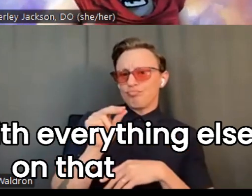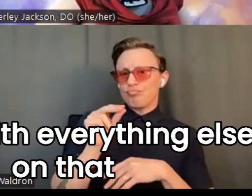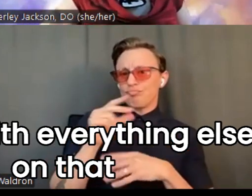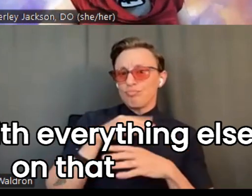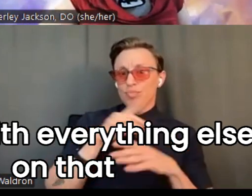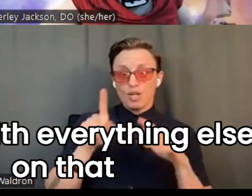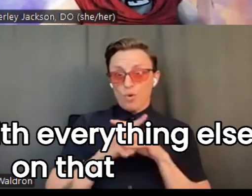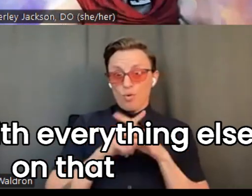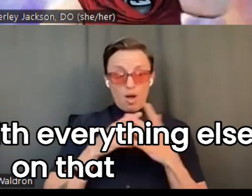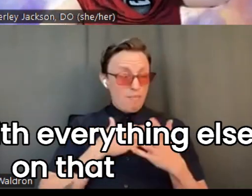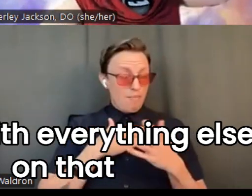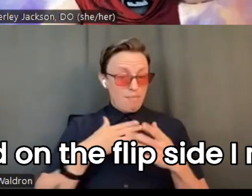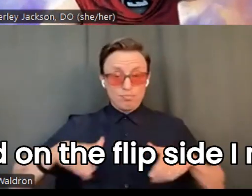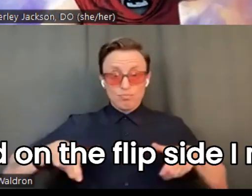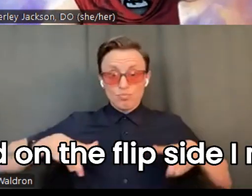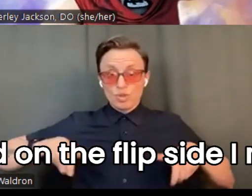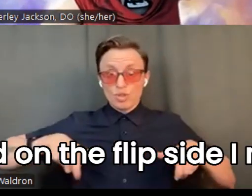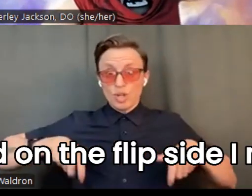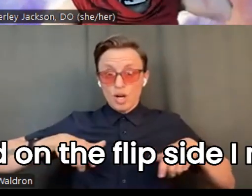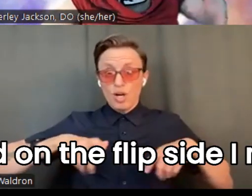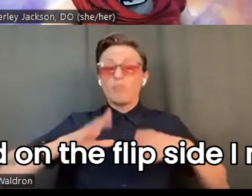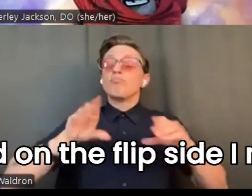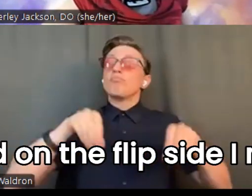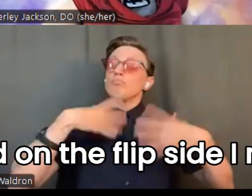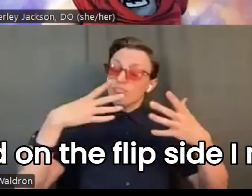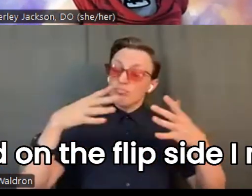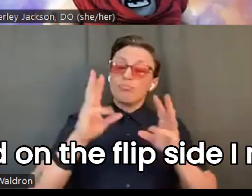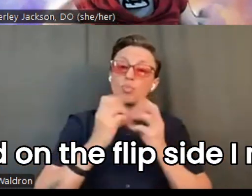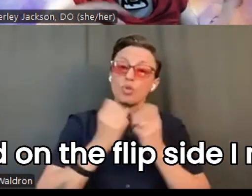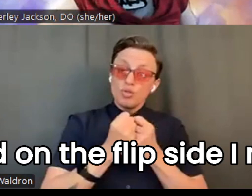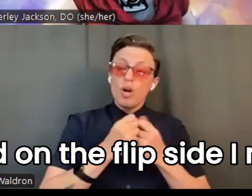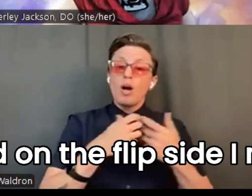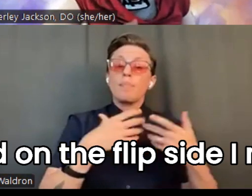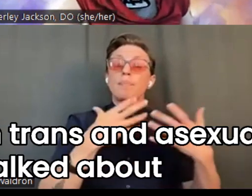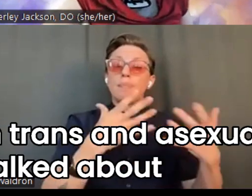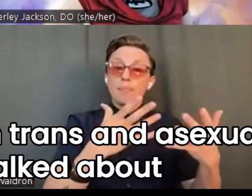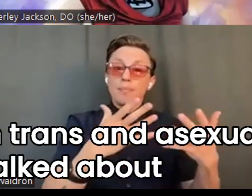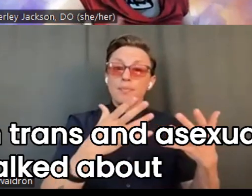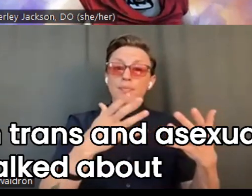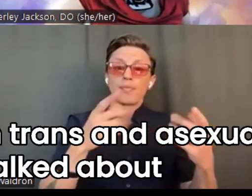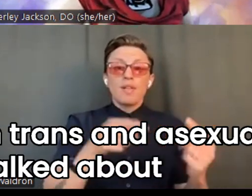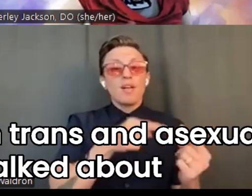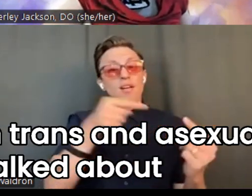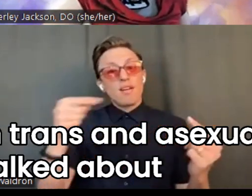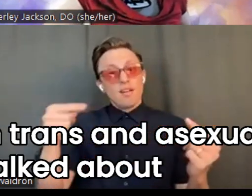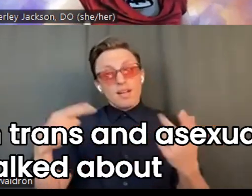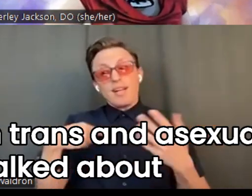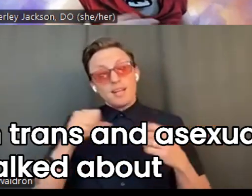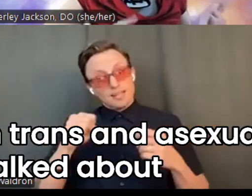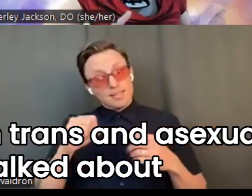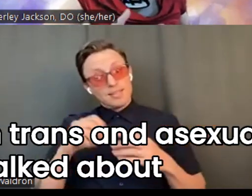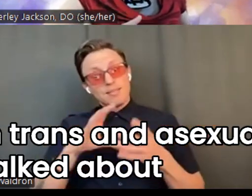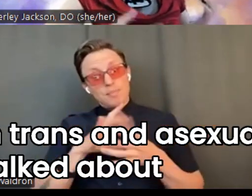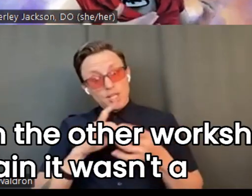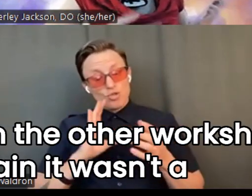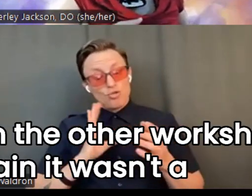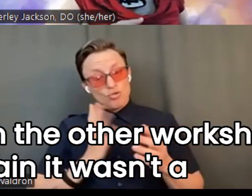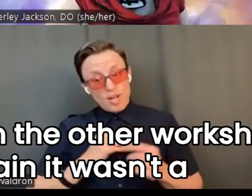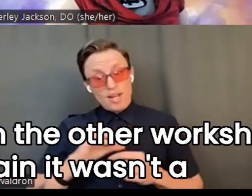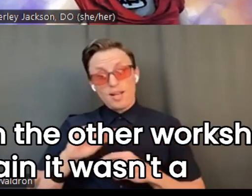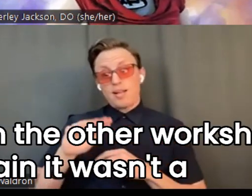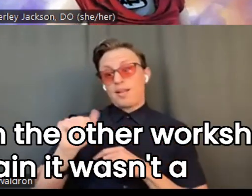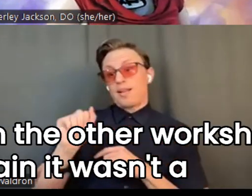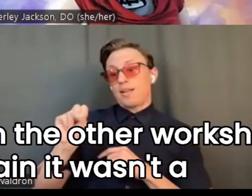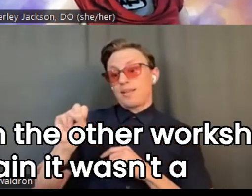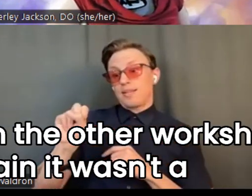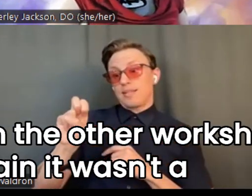everything else and put on that workshop. And on the flip side, I mean, I mentioned I'm trans and asexual. I wanted to talk about